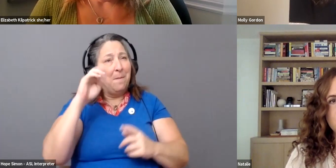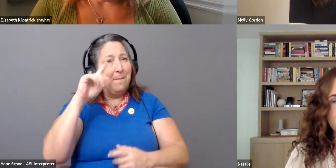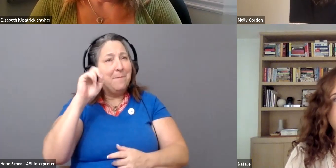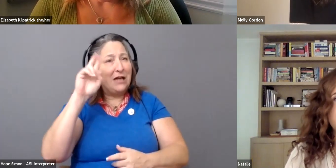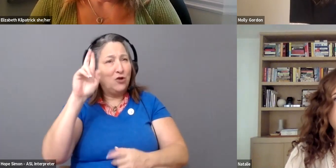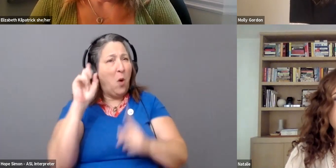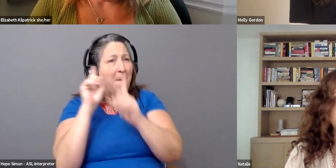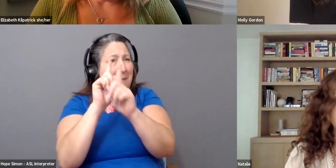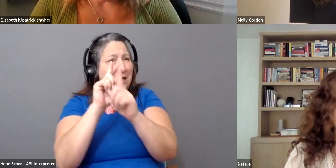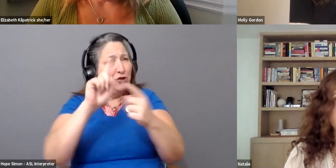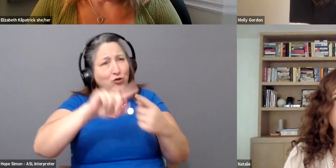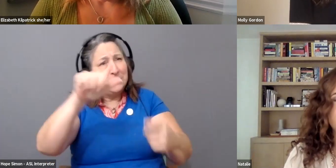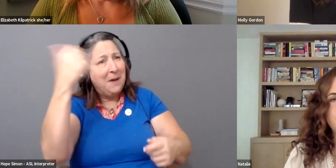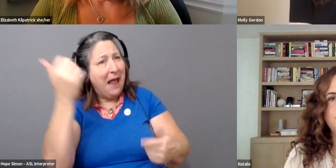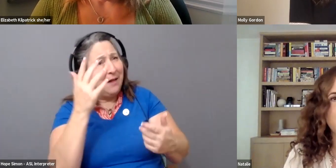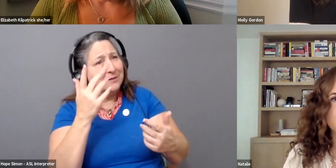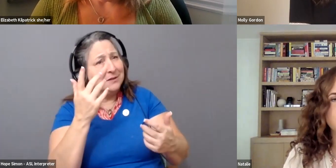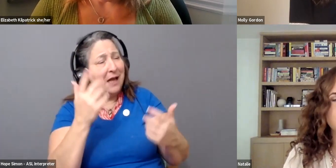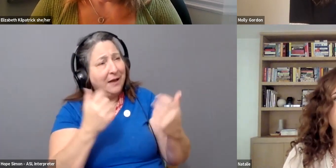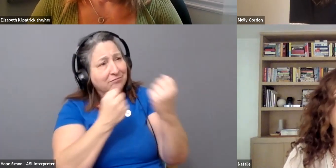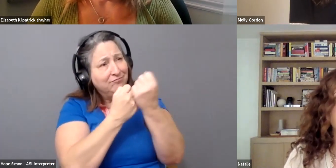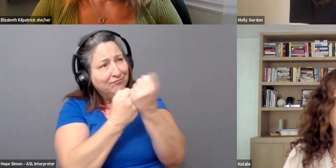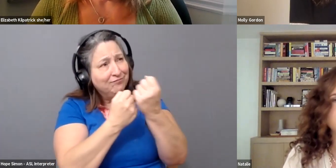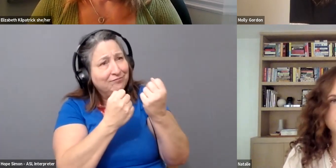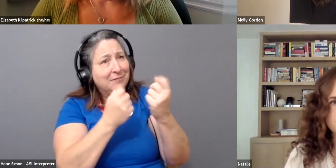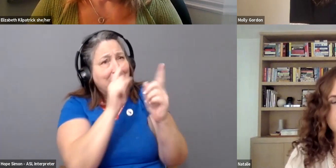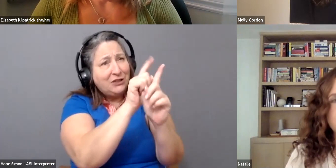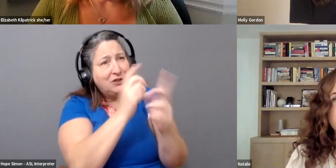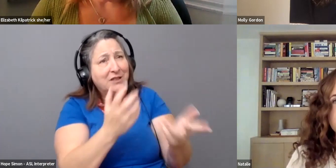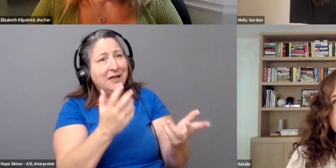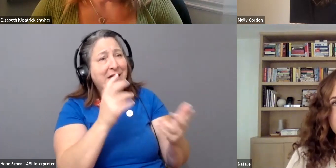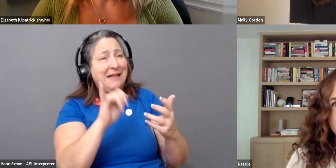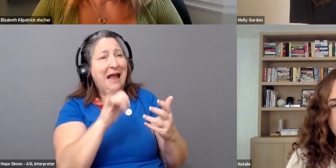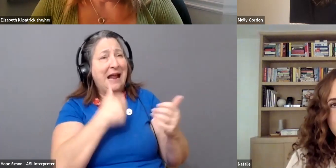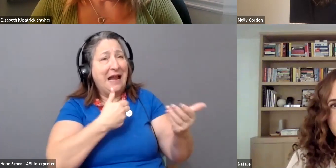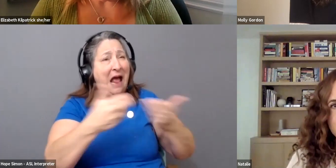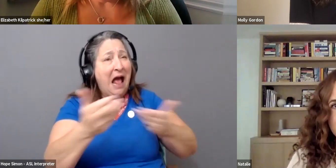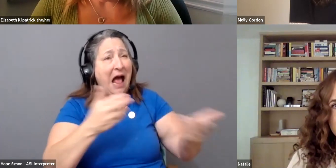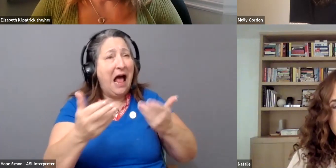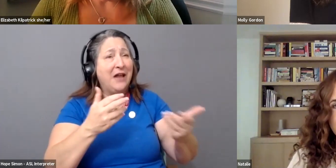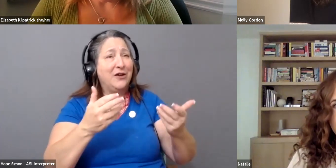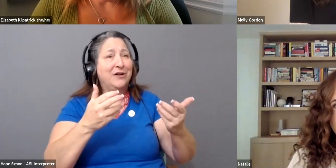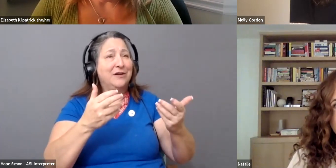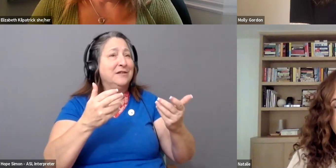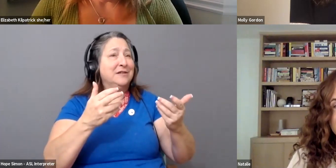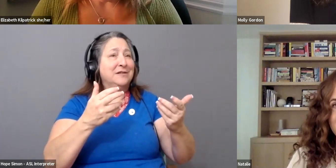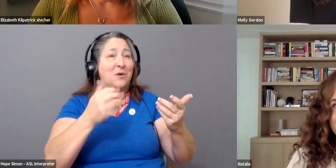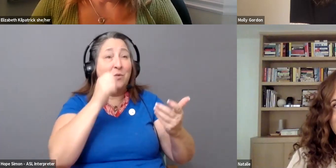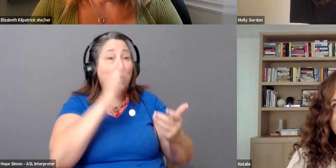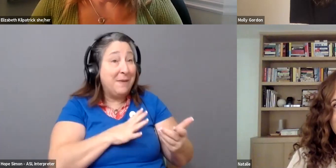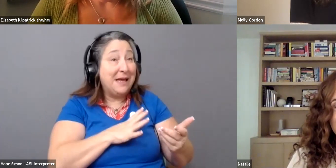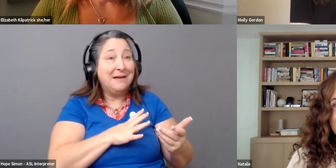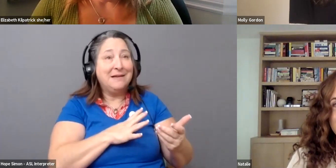continue to hire and empower in all sorts of departments, like the better. And so, you know, that's kind